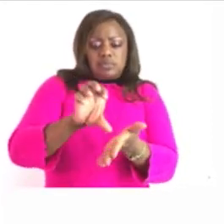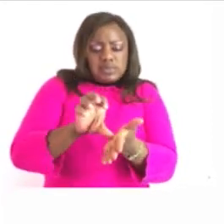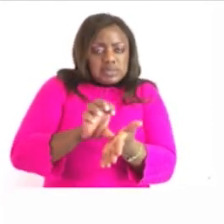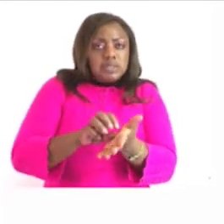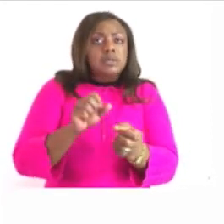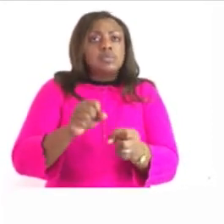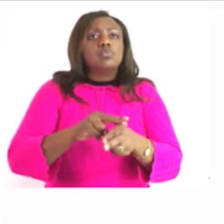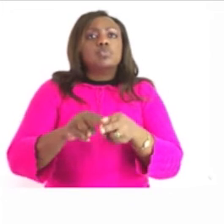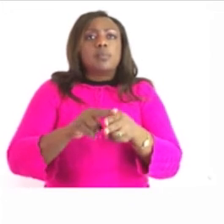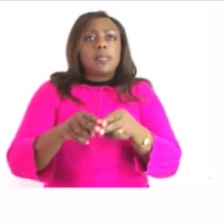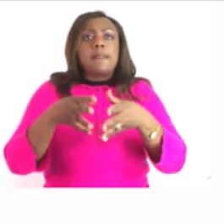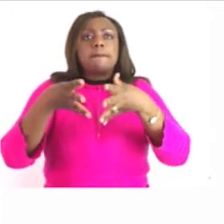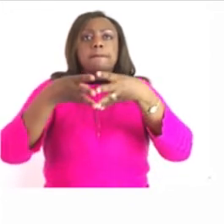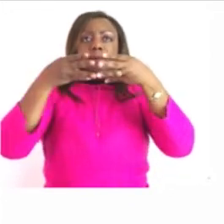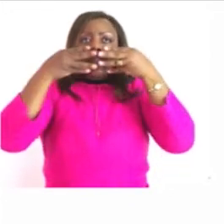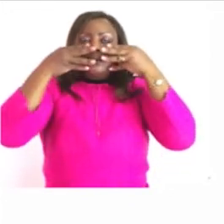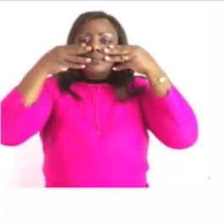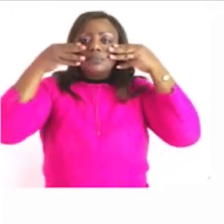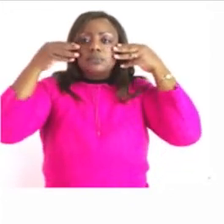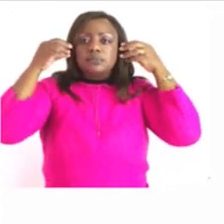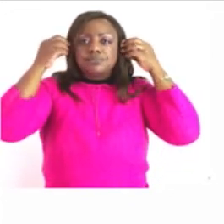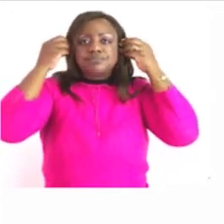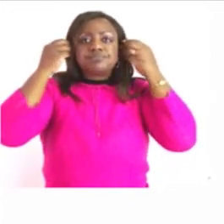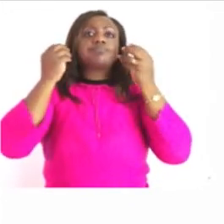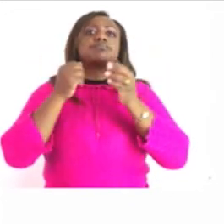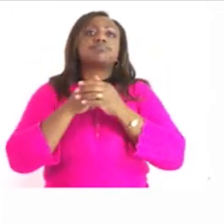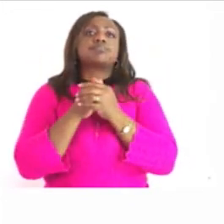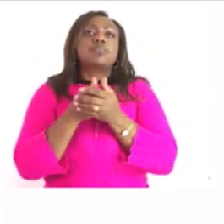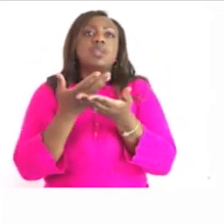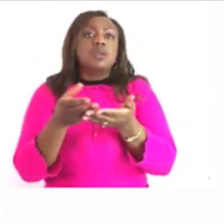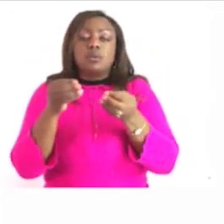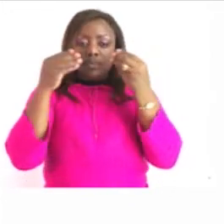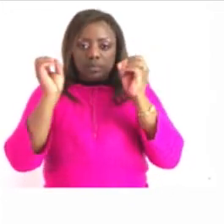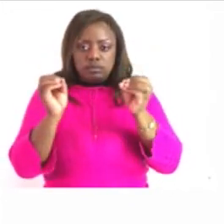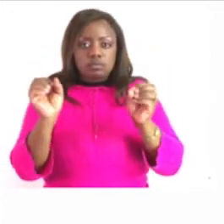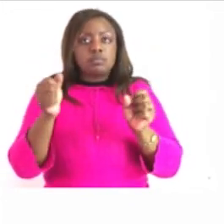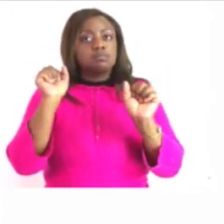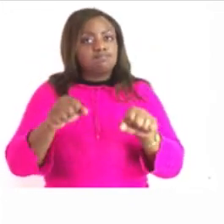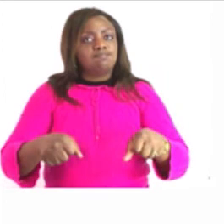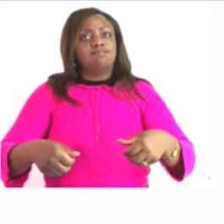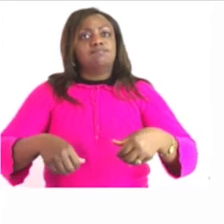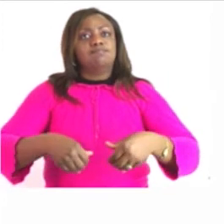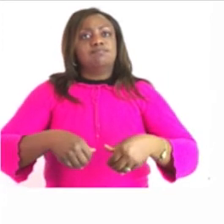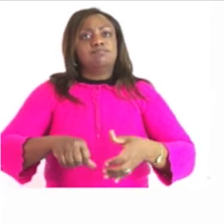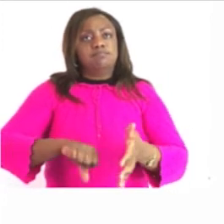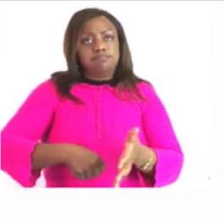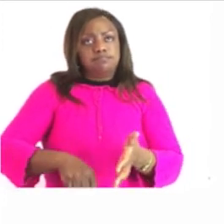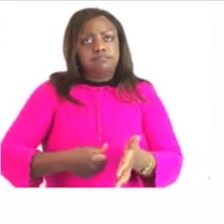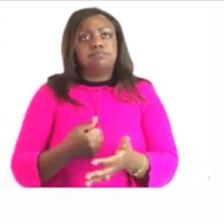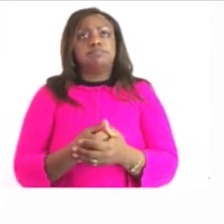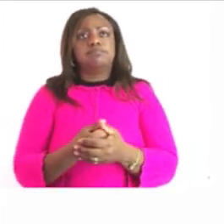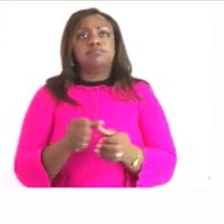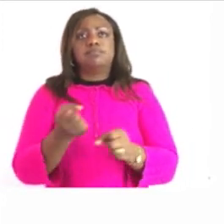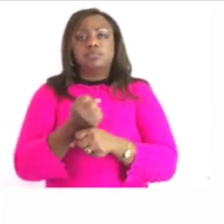places that are having smoke, you realize that at the end of the day, you might end up having flu. So that flu is a result of the nasal cavity holding